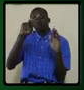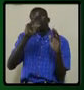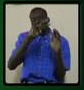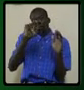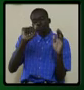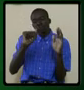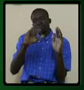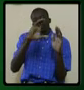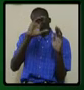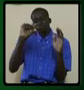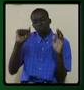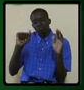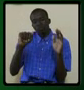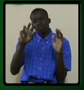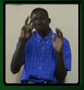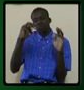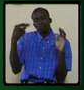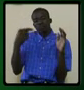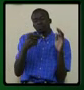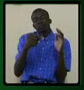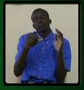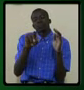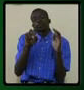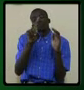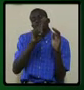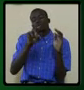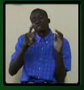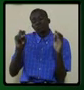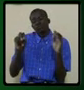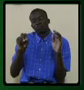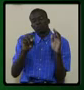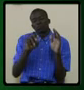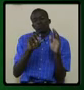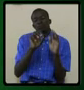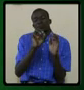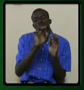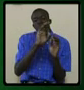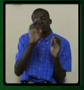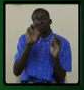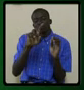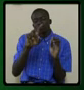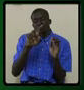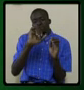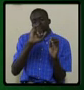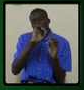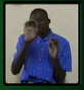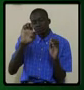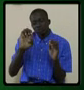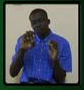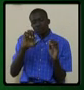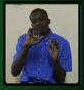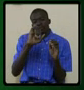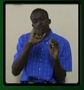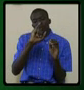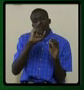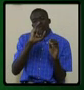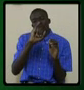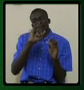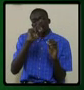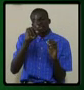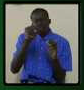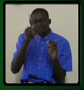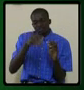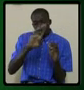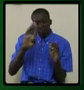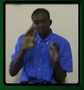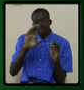sodium, calcium, magnesium, zinc, iron, lead, until the